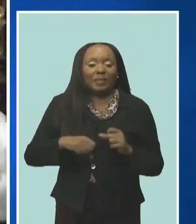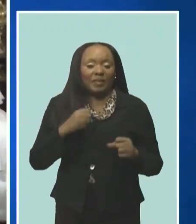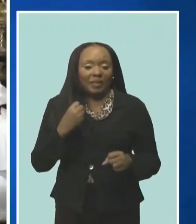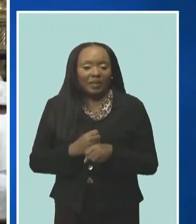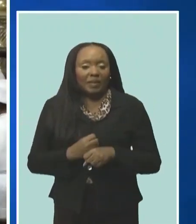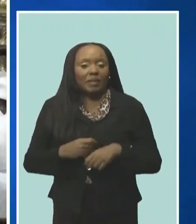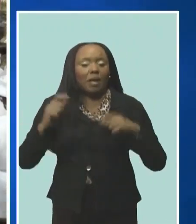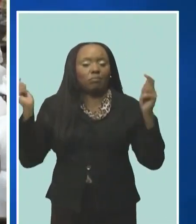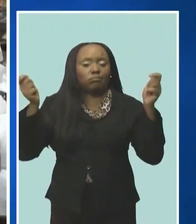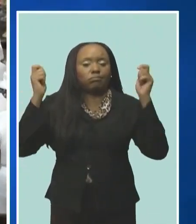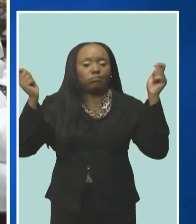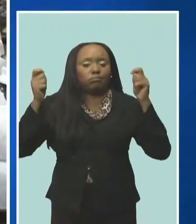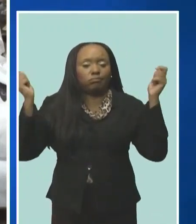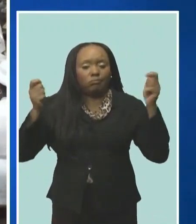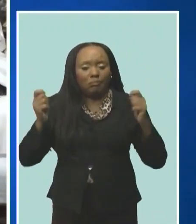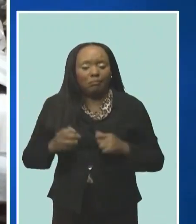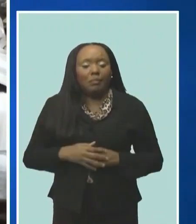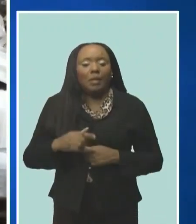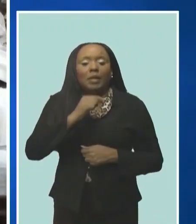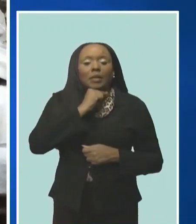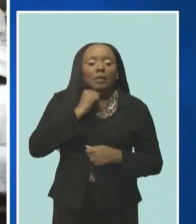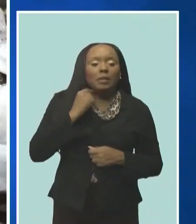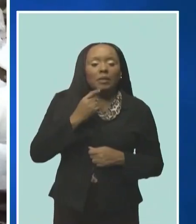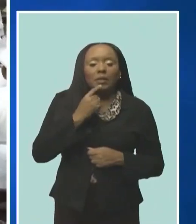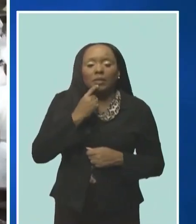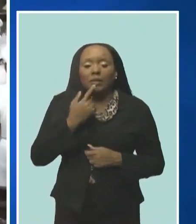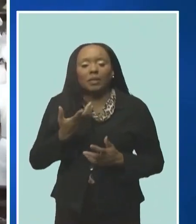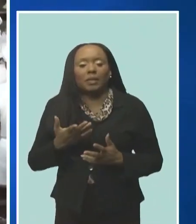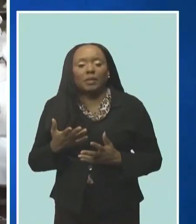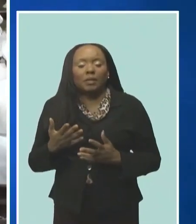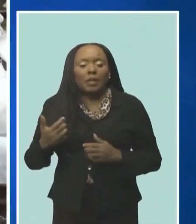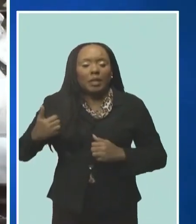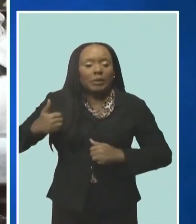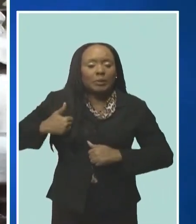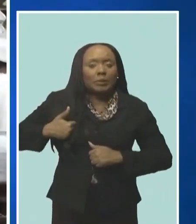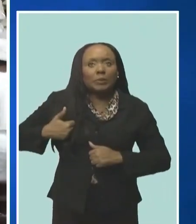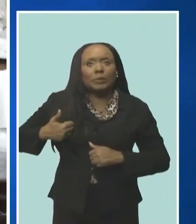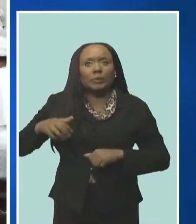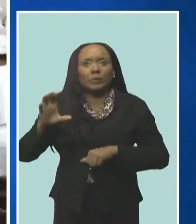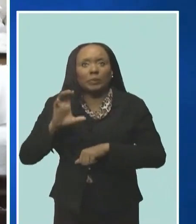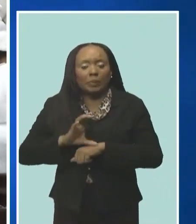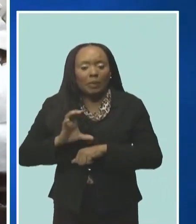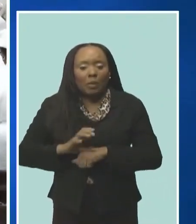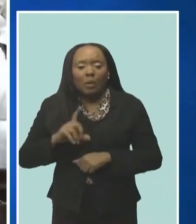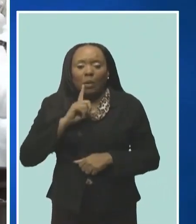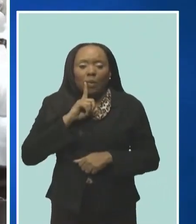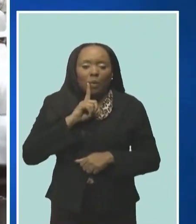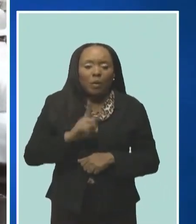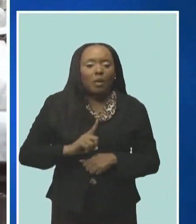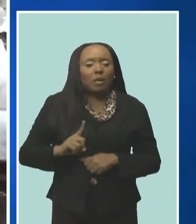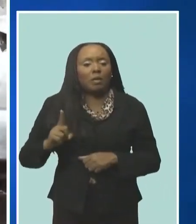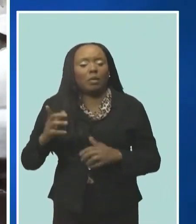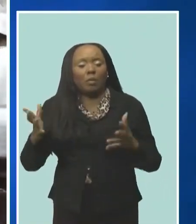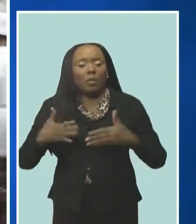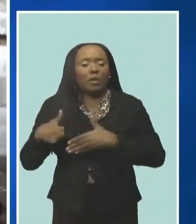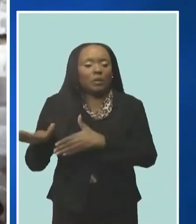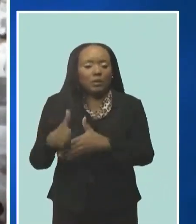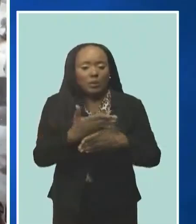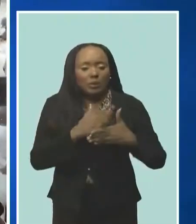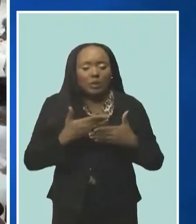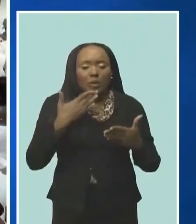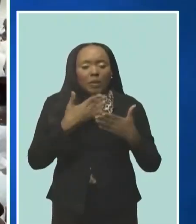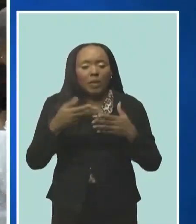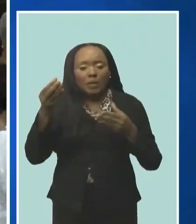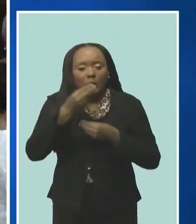a service at the Cathedral Church of St. Michael and All Angels. Reverend Maxwell says the church army's battle